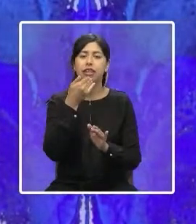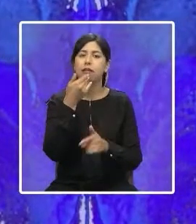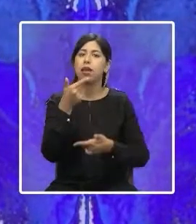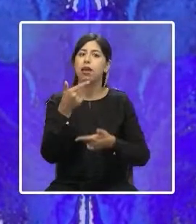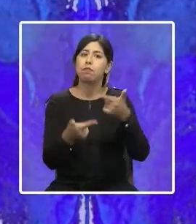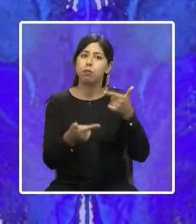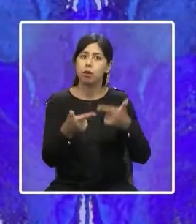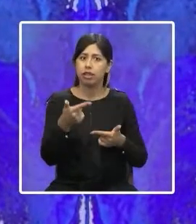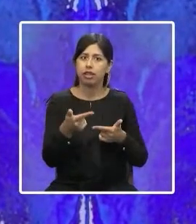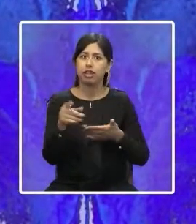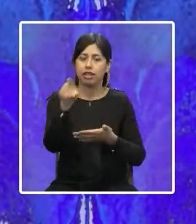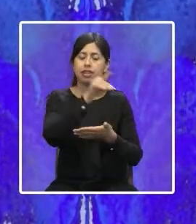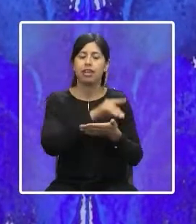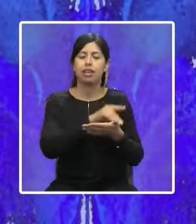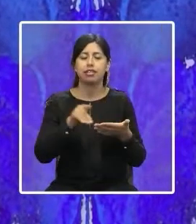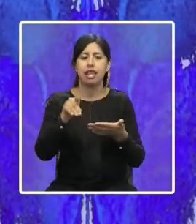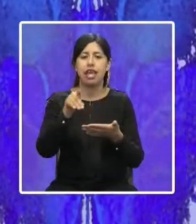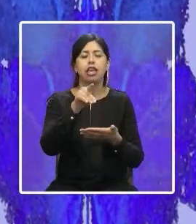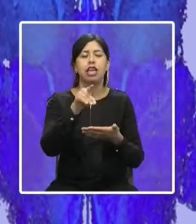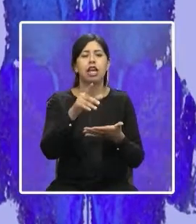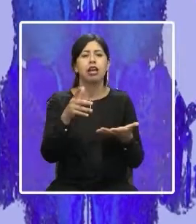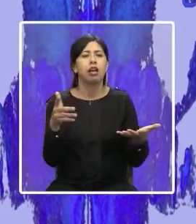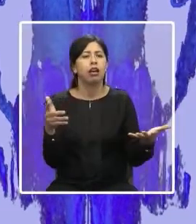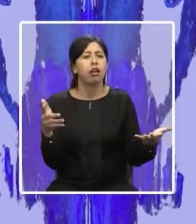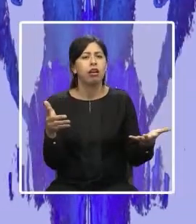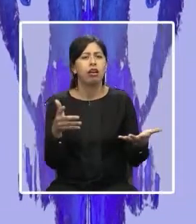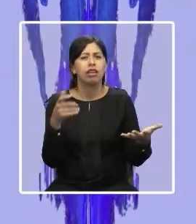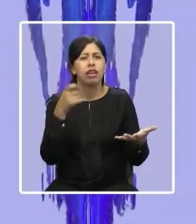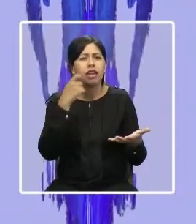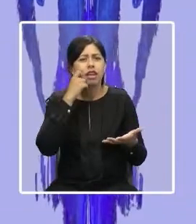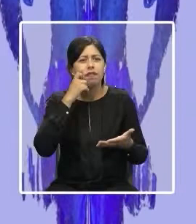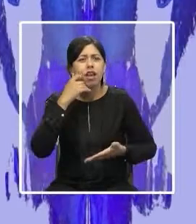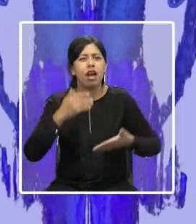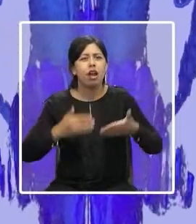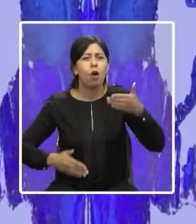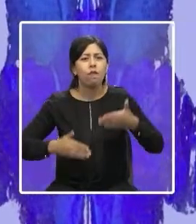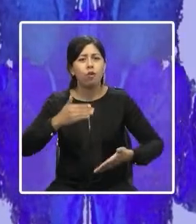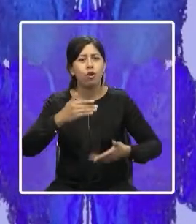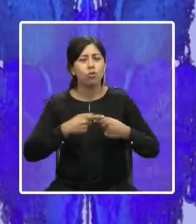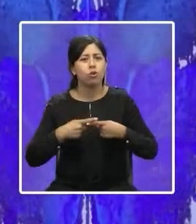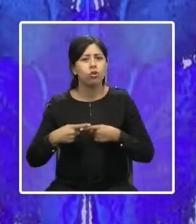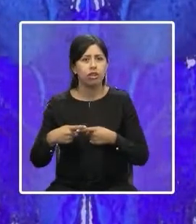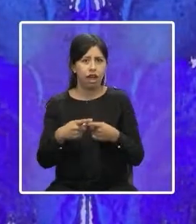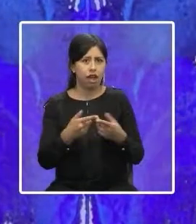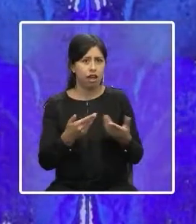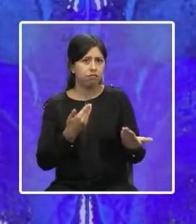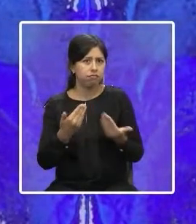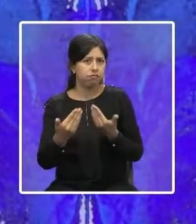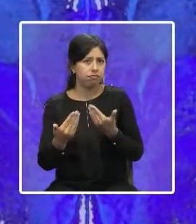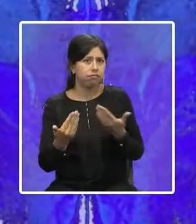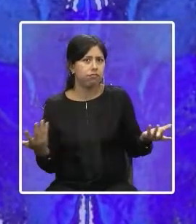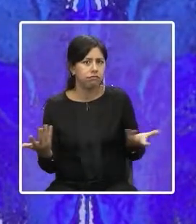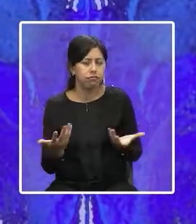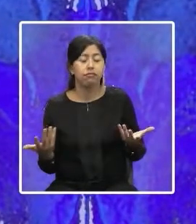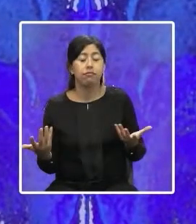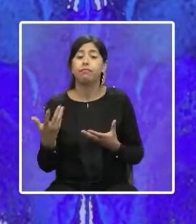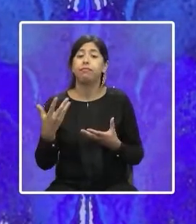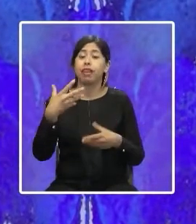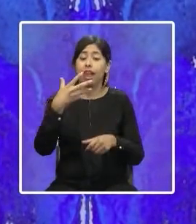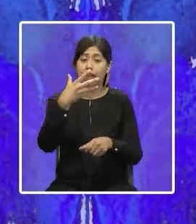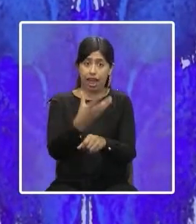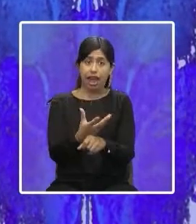robot? A social robot embeds a conversational artificial intelligence system. What is a conversational